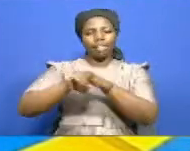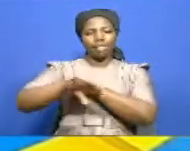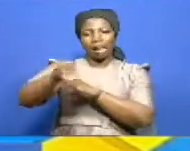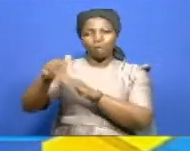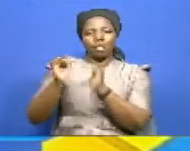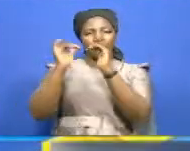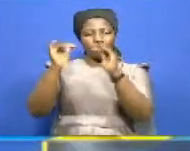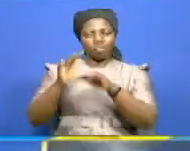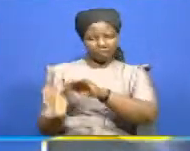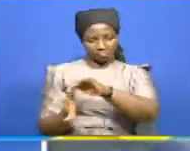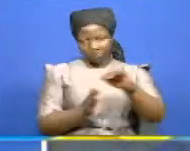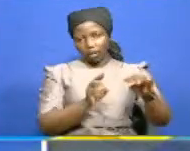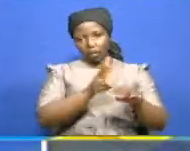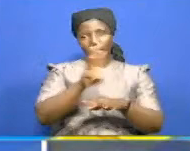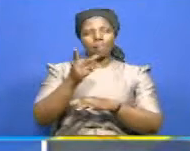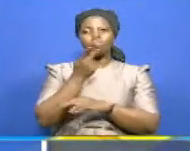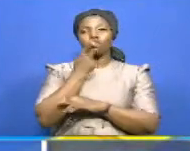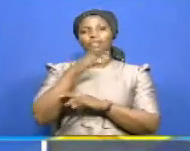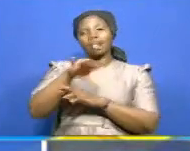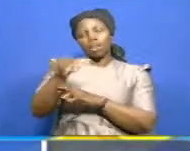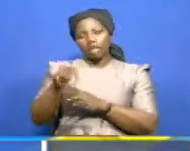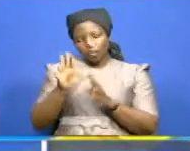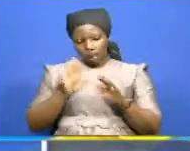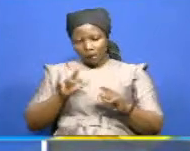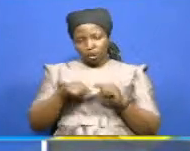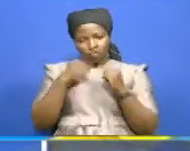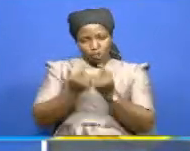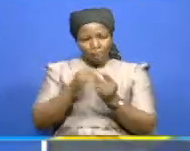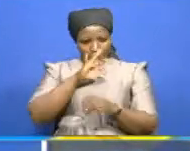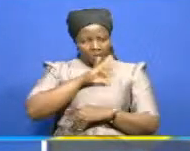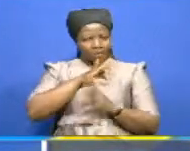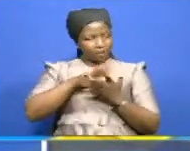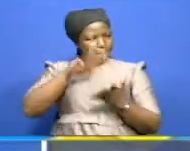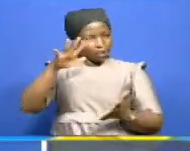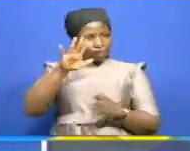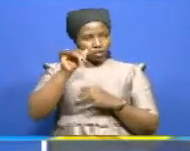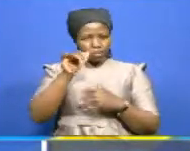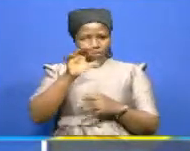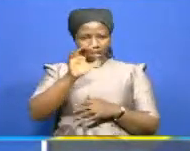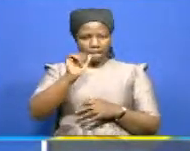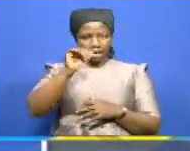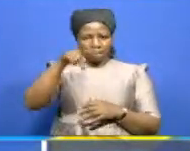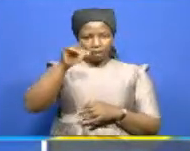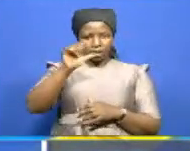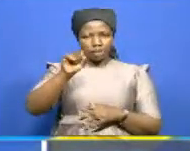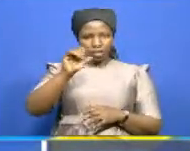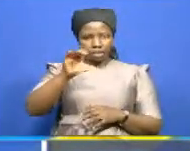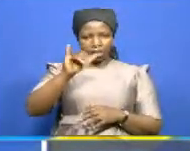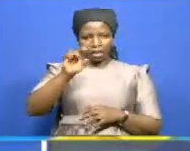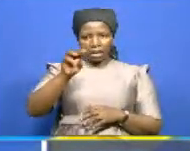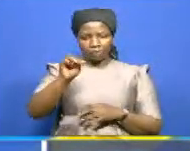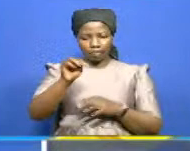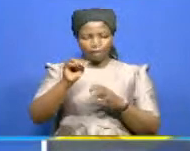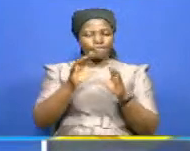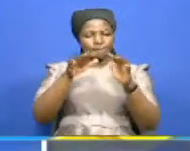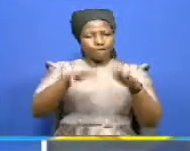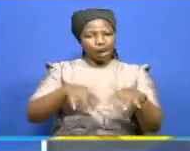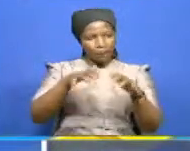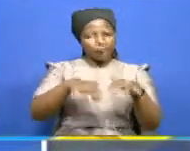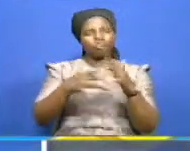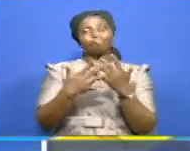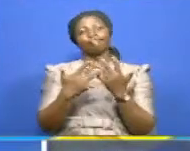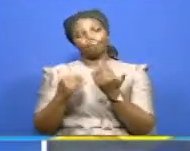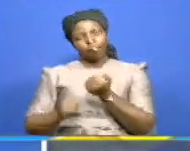in West Pokot County, women groups are reaping huge profits from capsicum farming thanks to the support of the United States